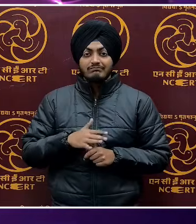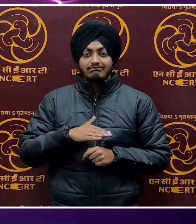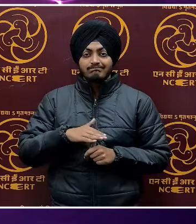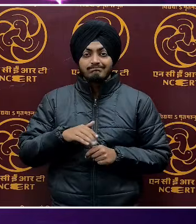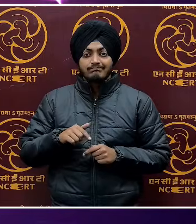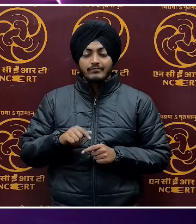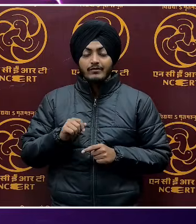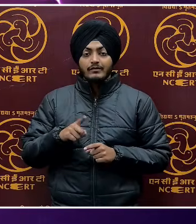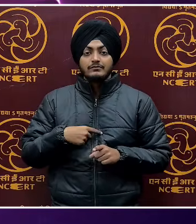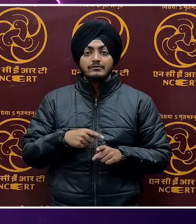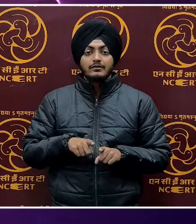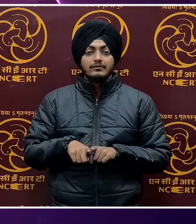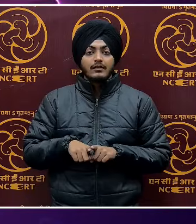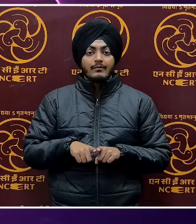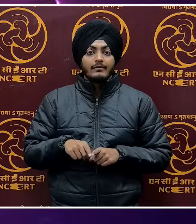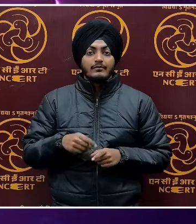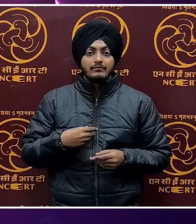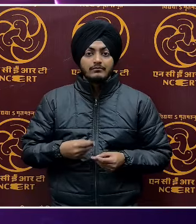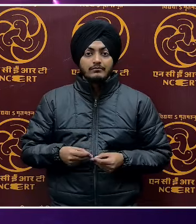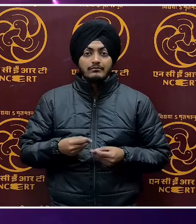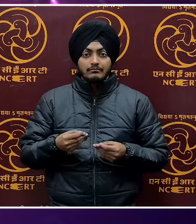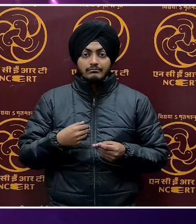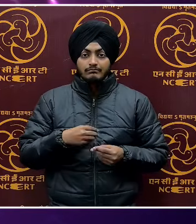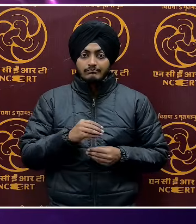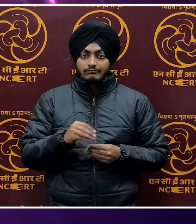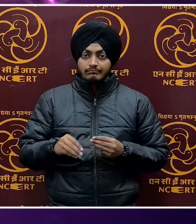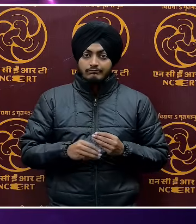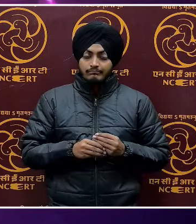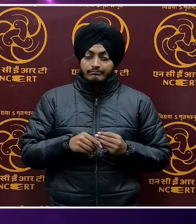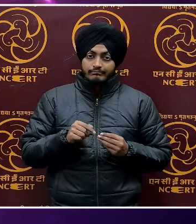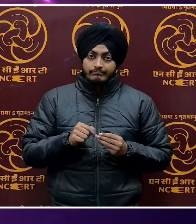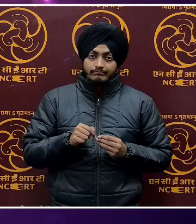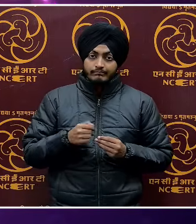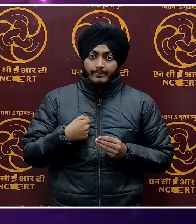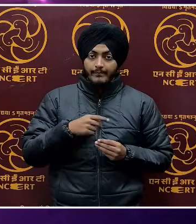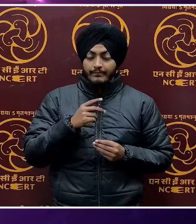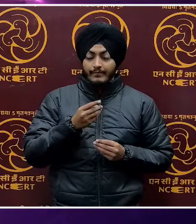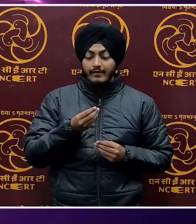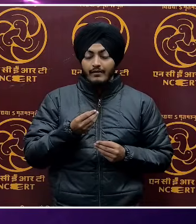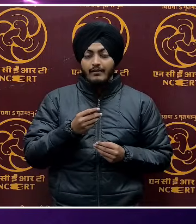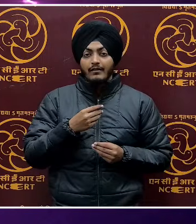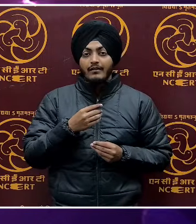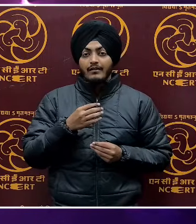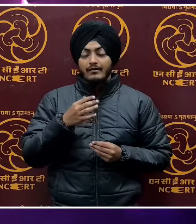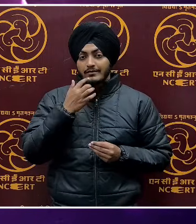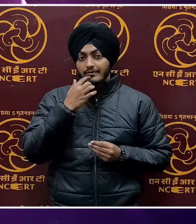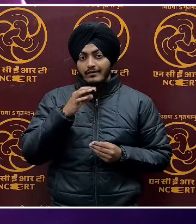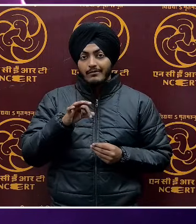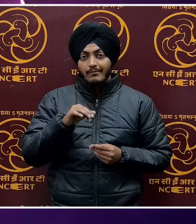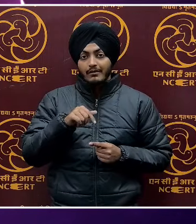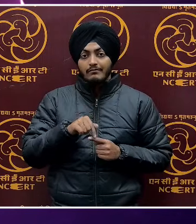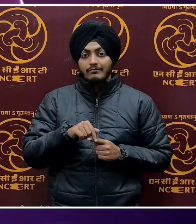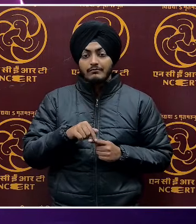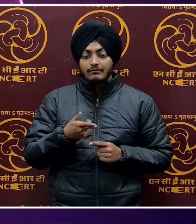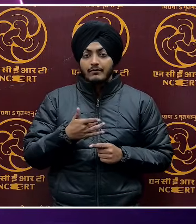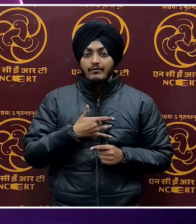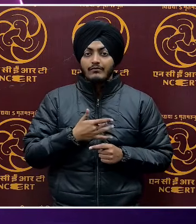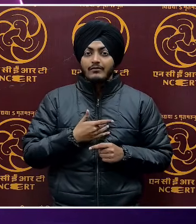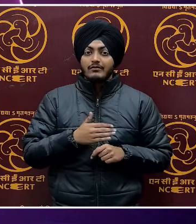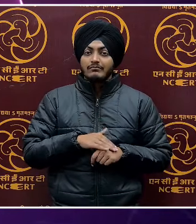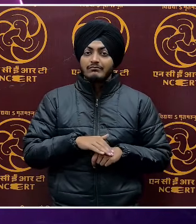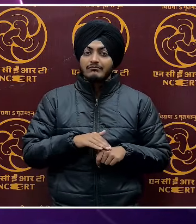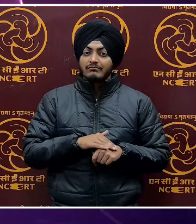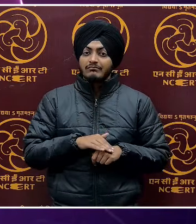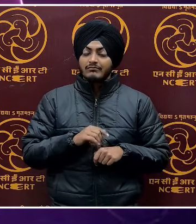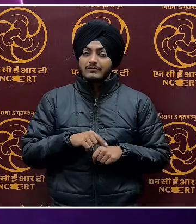first example, if I will take, I'm putting this in between. Yes. It is salt. If we'll talk about salt, is it grainy or it's in